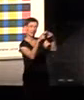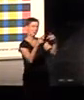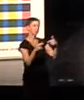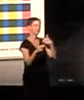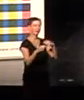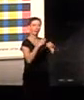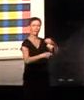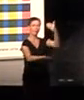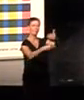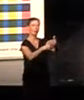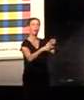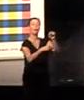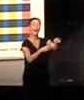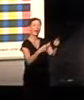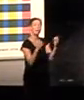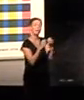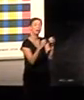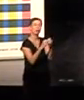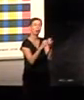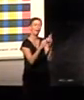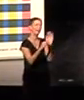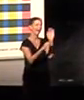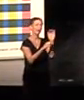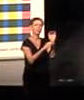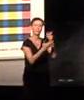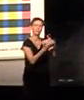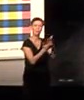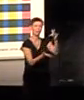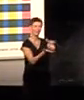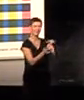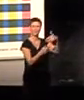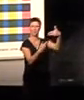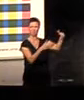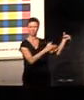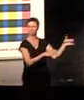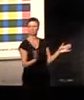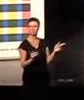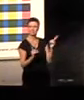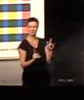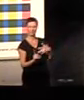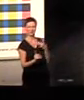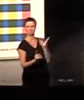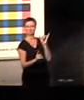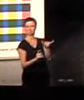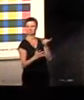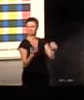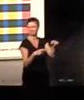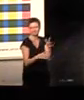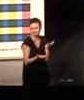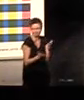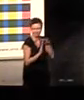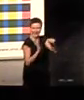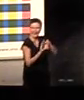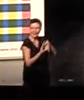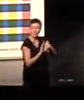mantel buyer de podium of een kans idee los cherry joyce foto republiek wanneer je